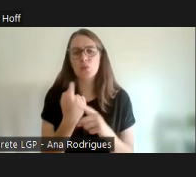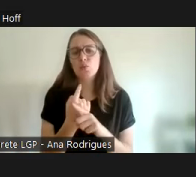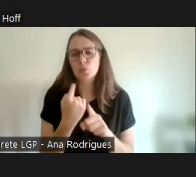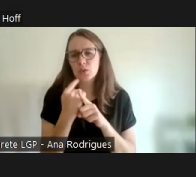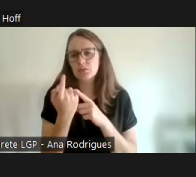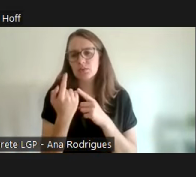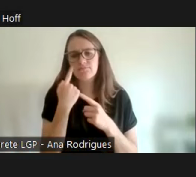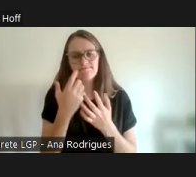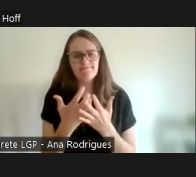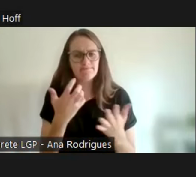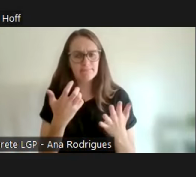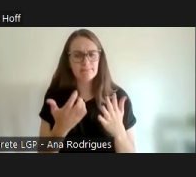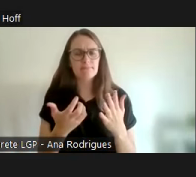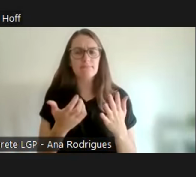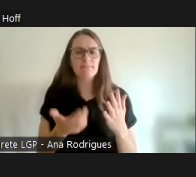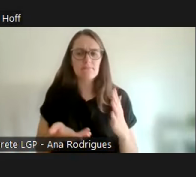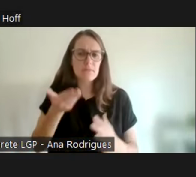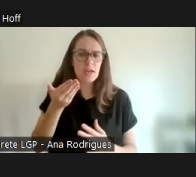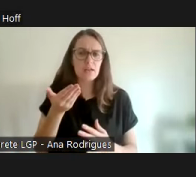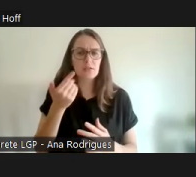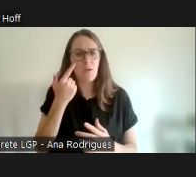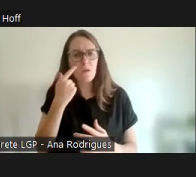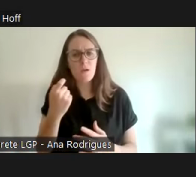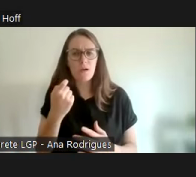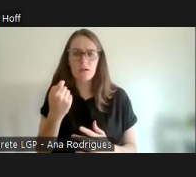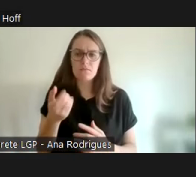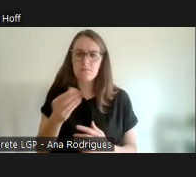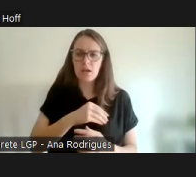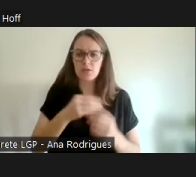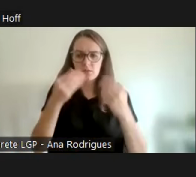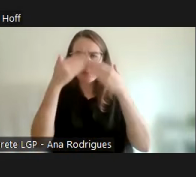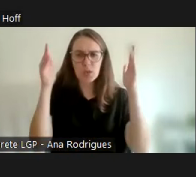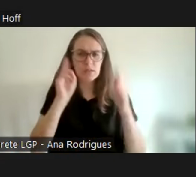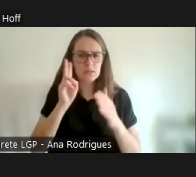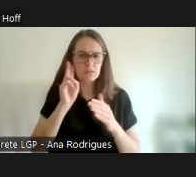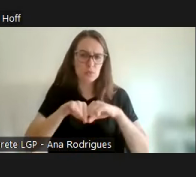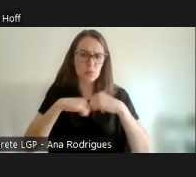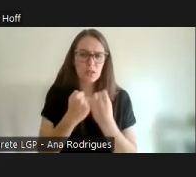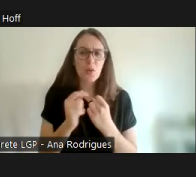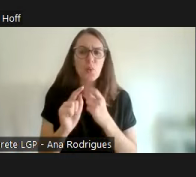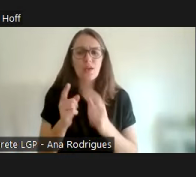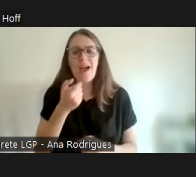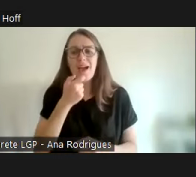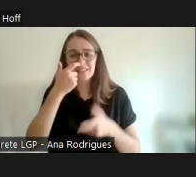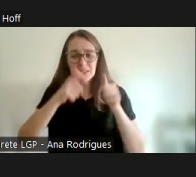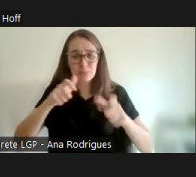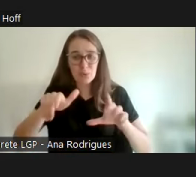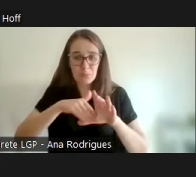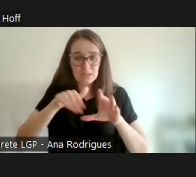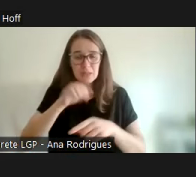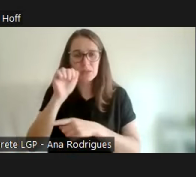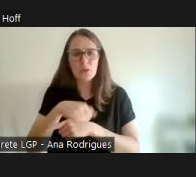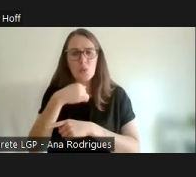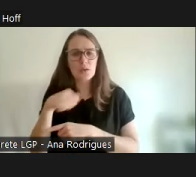defines more a democratic society, the level of participation of